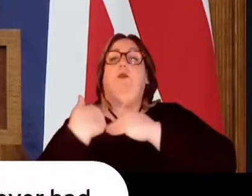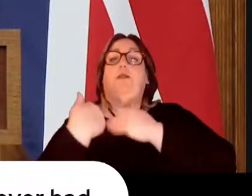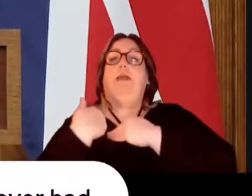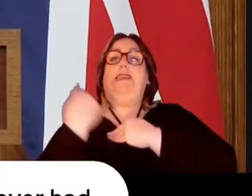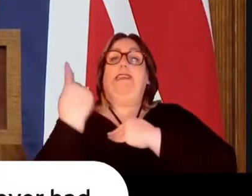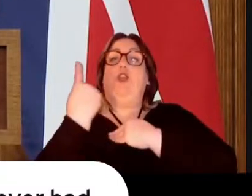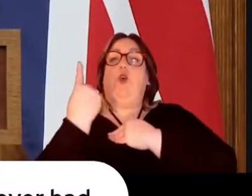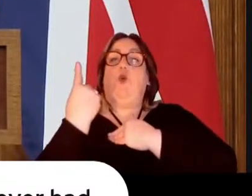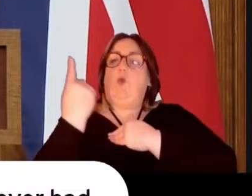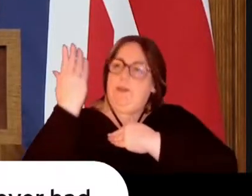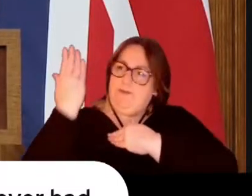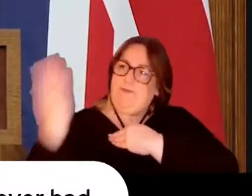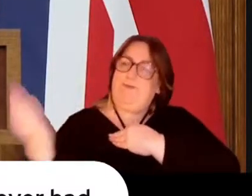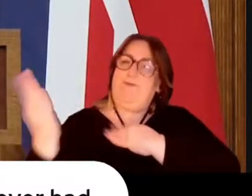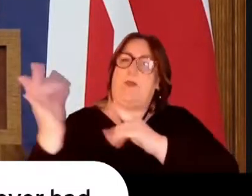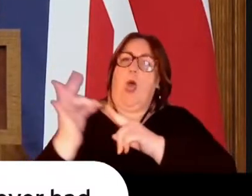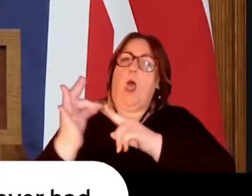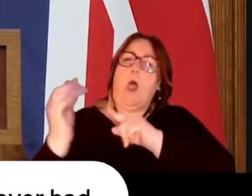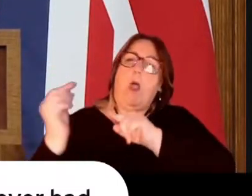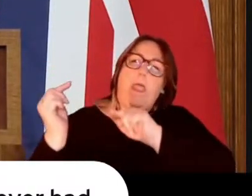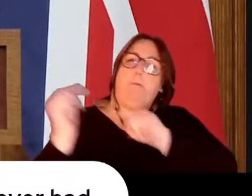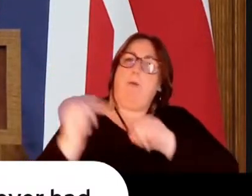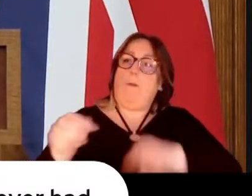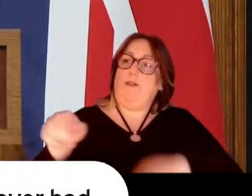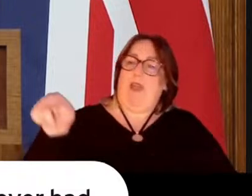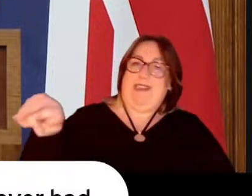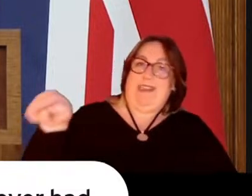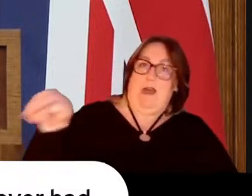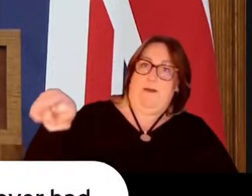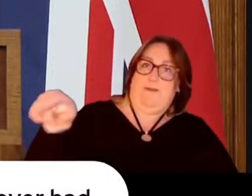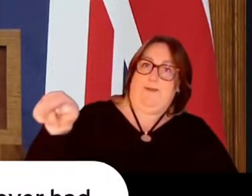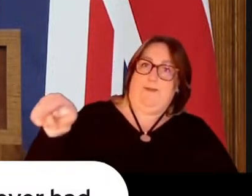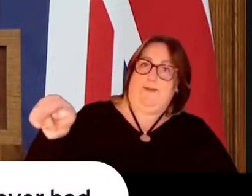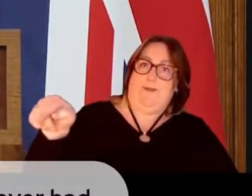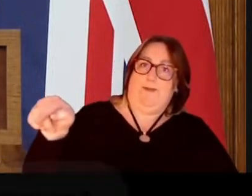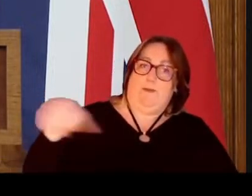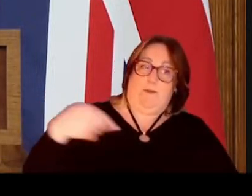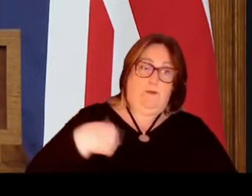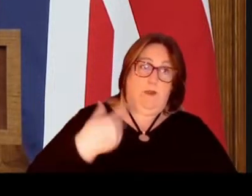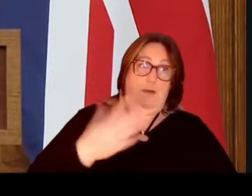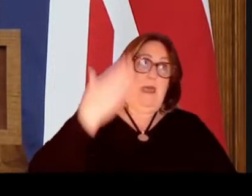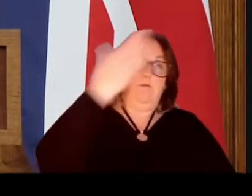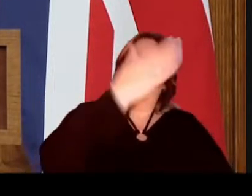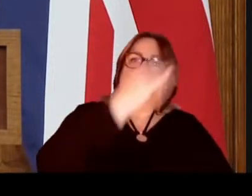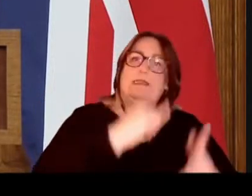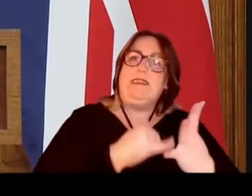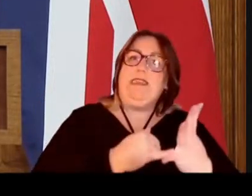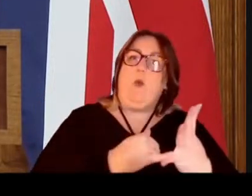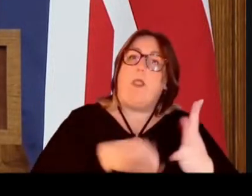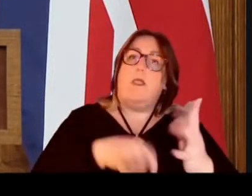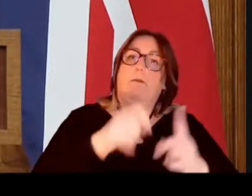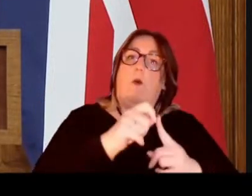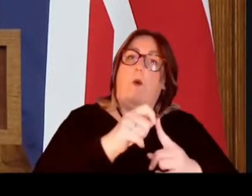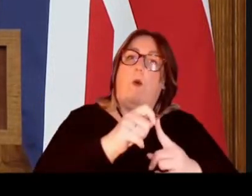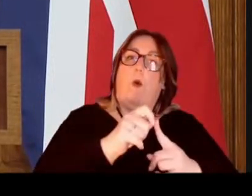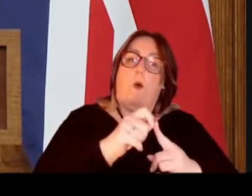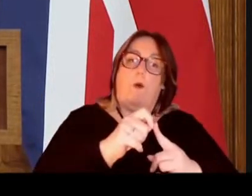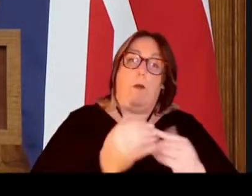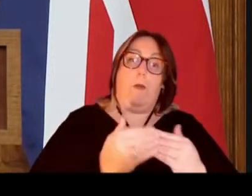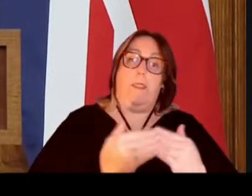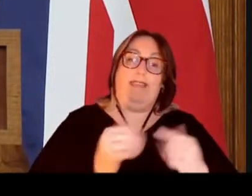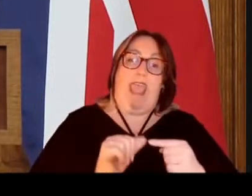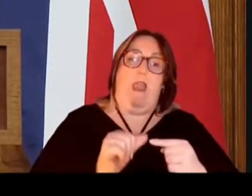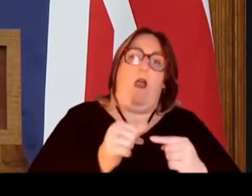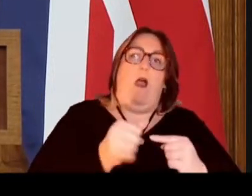was in Southport the day after these terrible murders. I was acknowledging and thanking